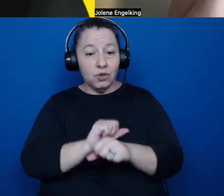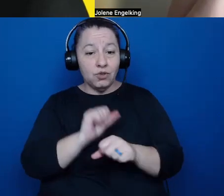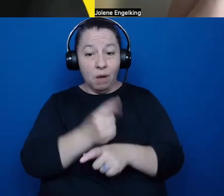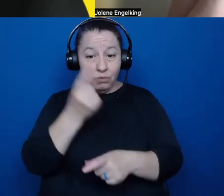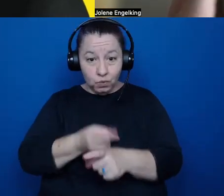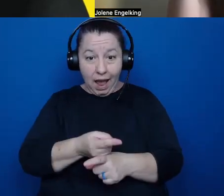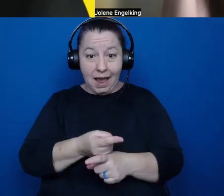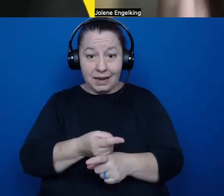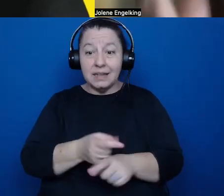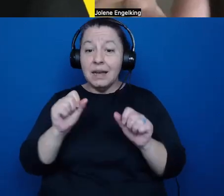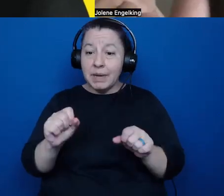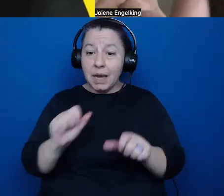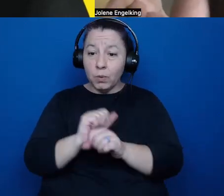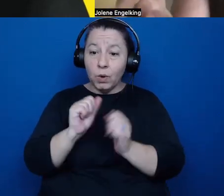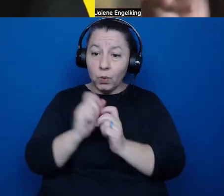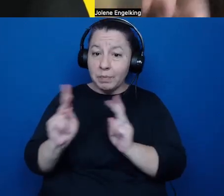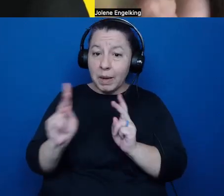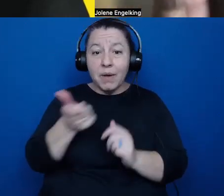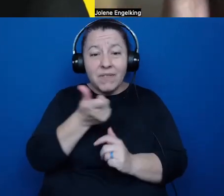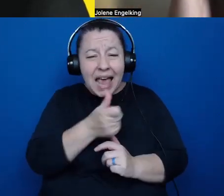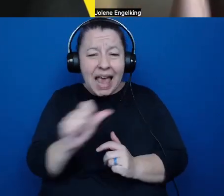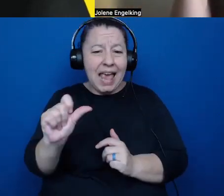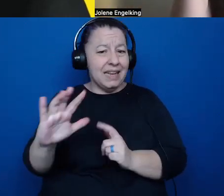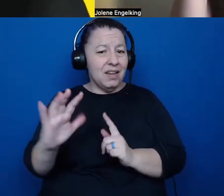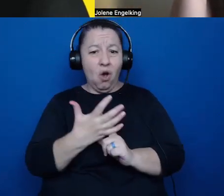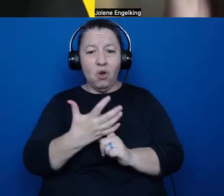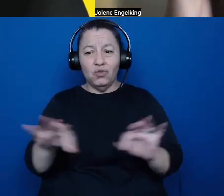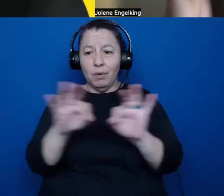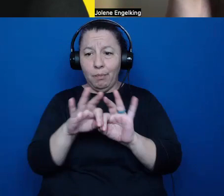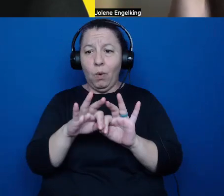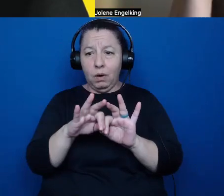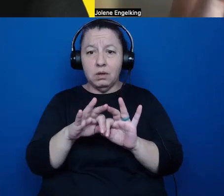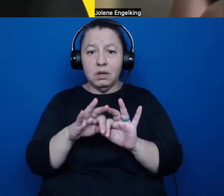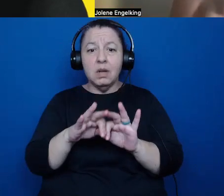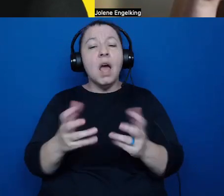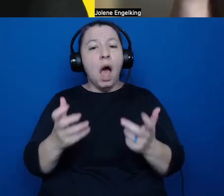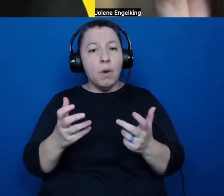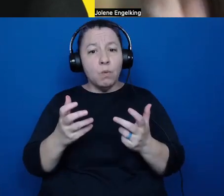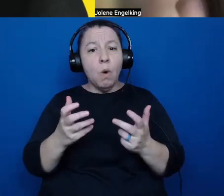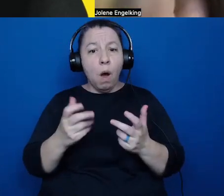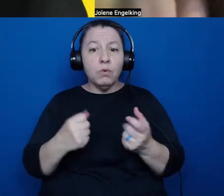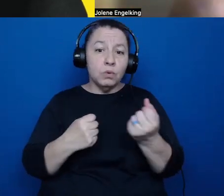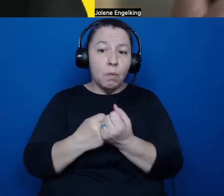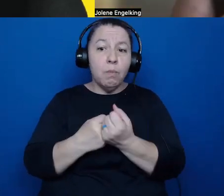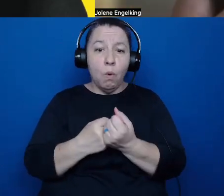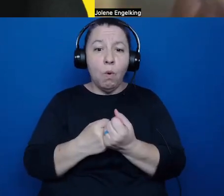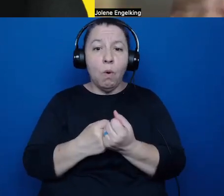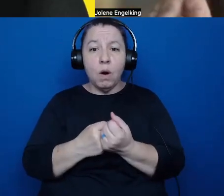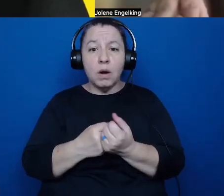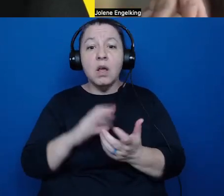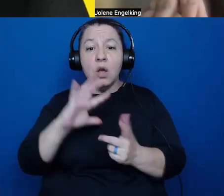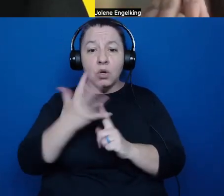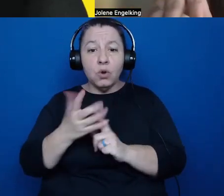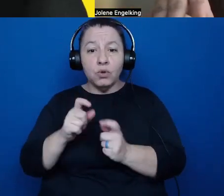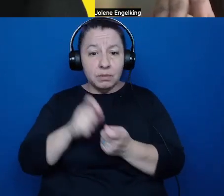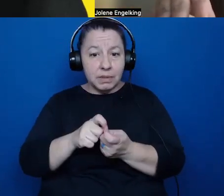being able to work with folks of any kind of culture is important. And while we want to uplift and support culturally specific programming, whatever